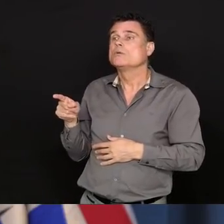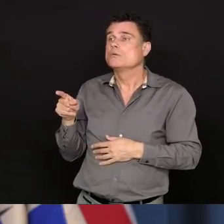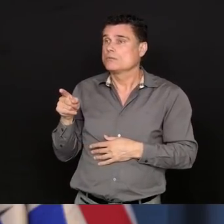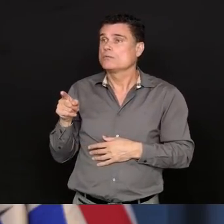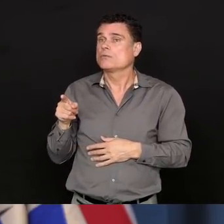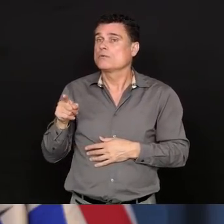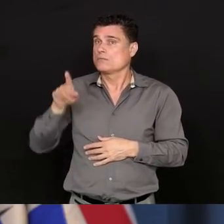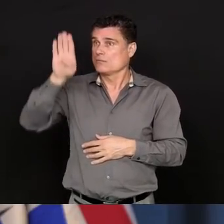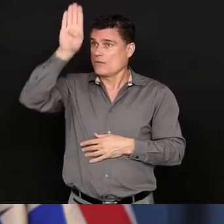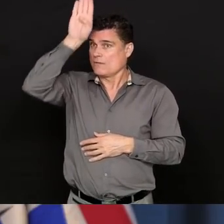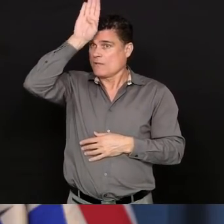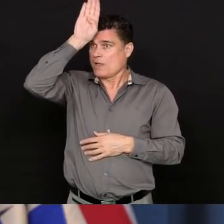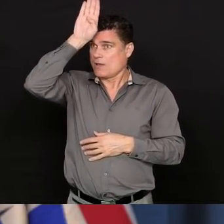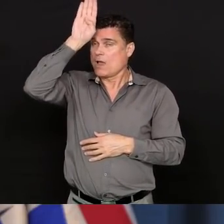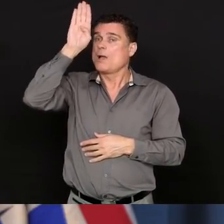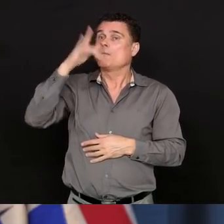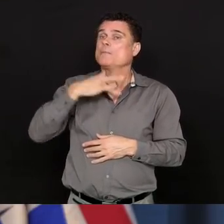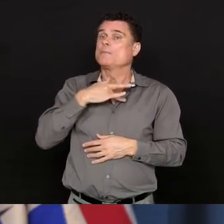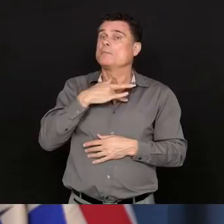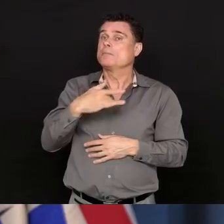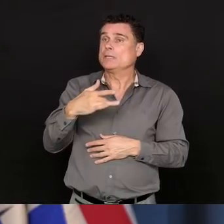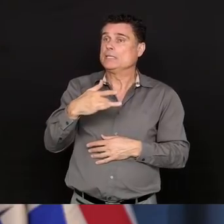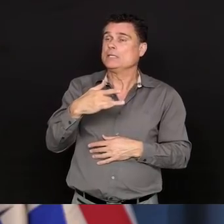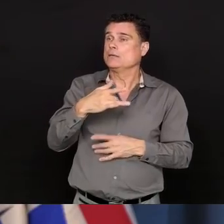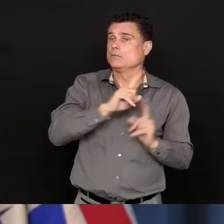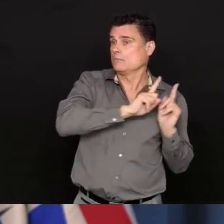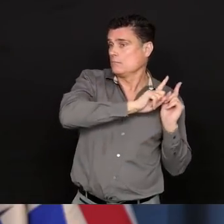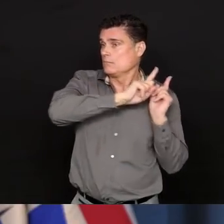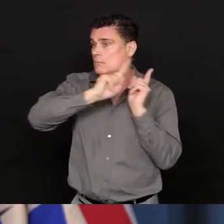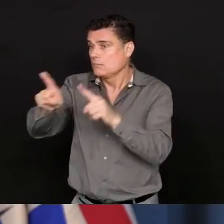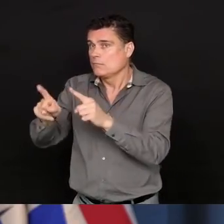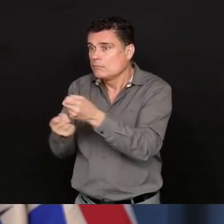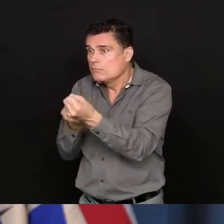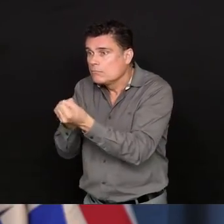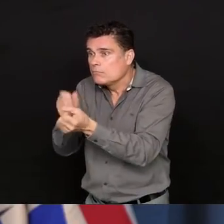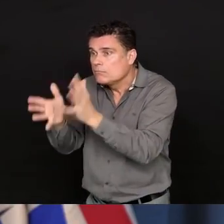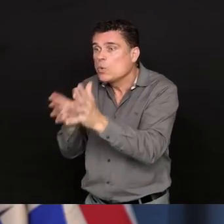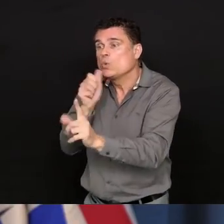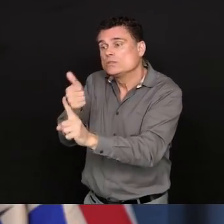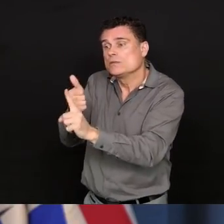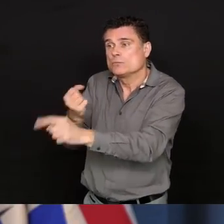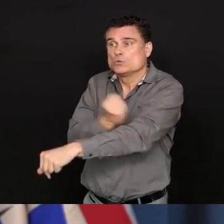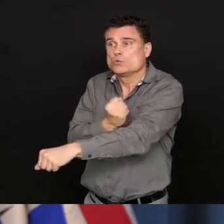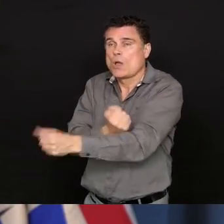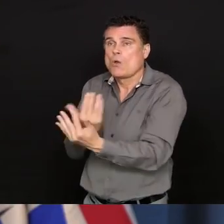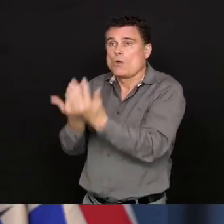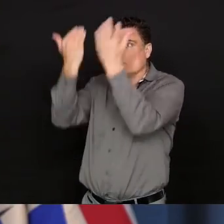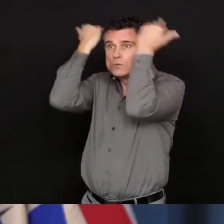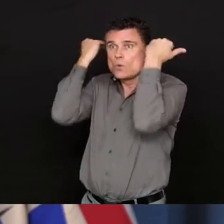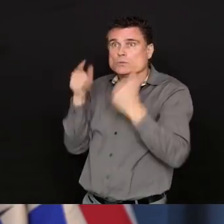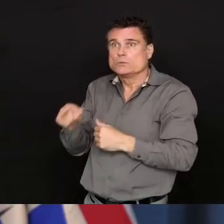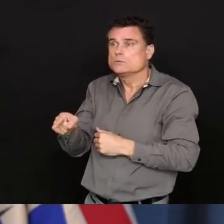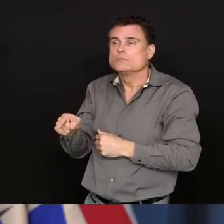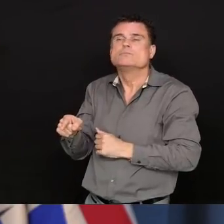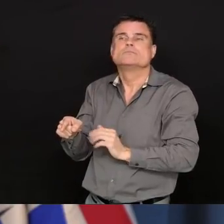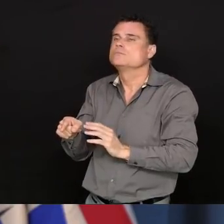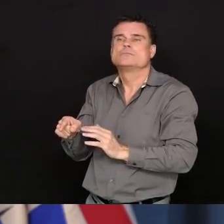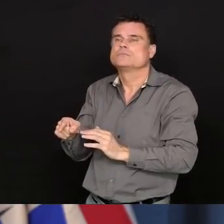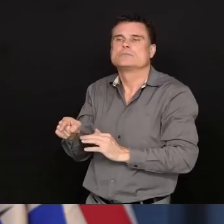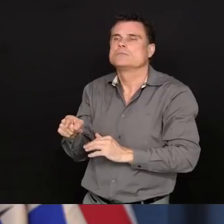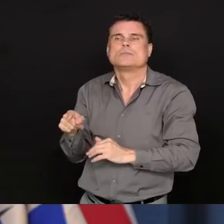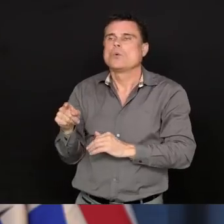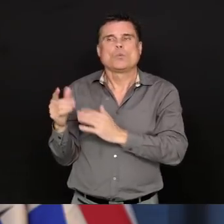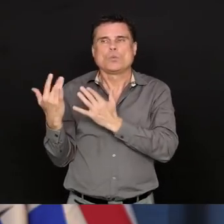overdose calls come in color-coded red when they're actually quite life-threatening or lead to lifelong injuries, and fire crews